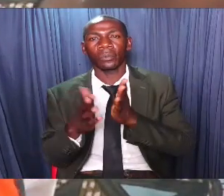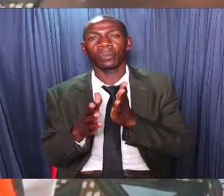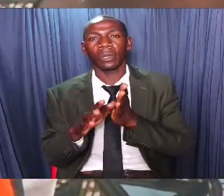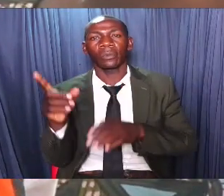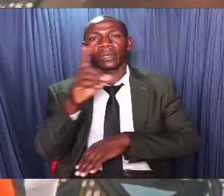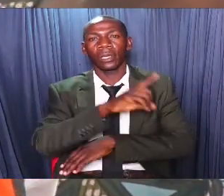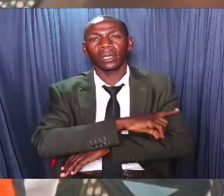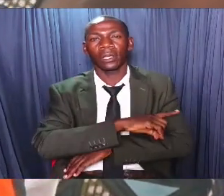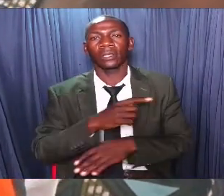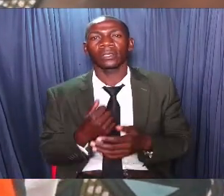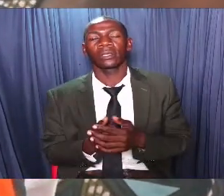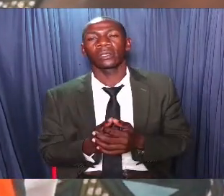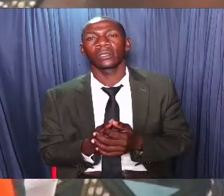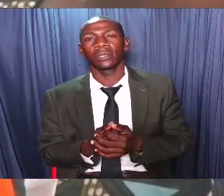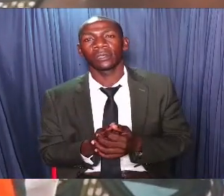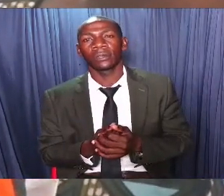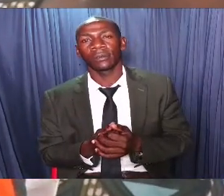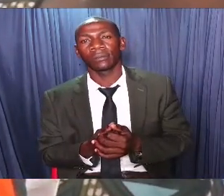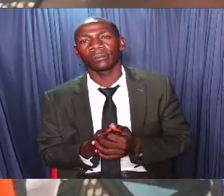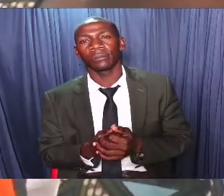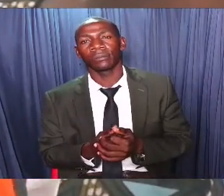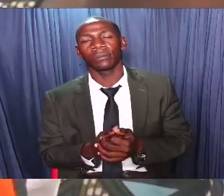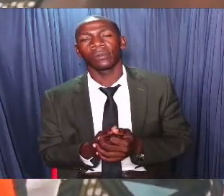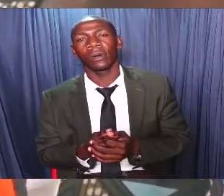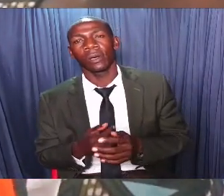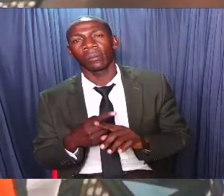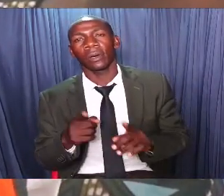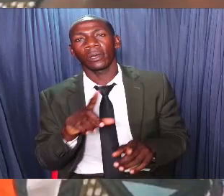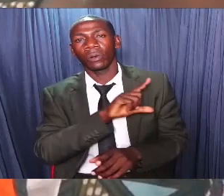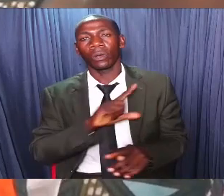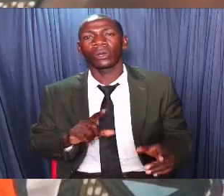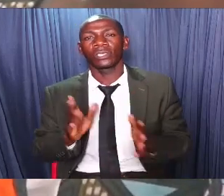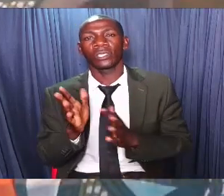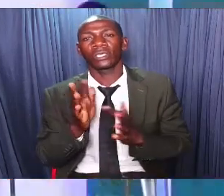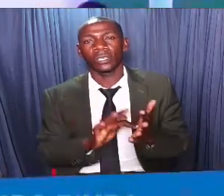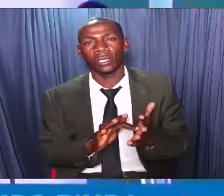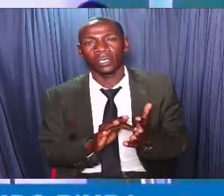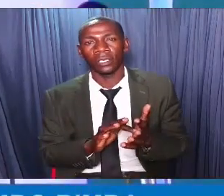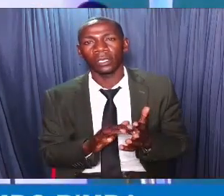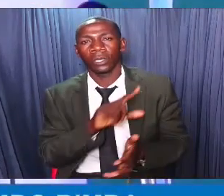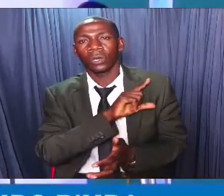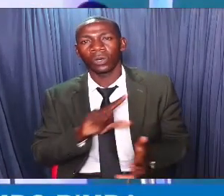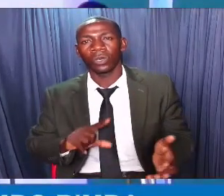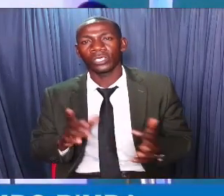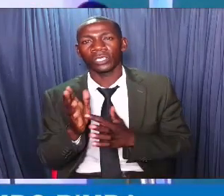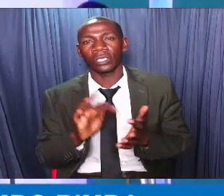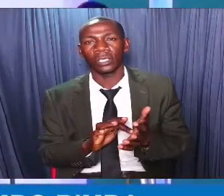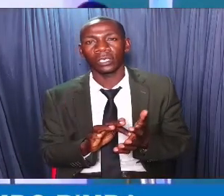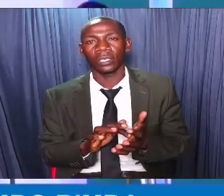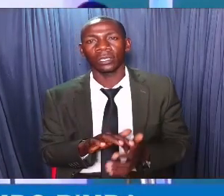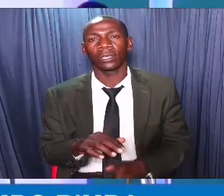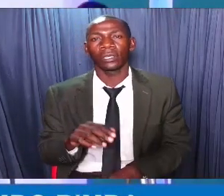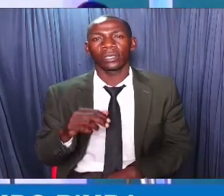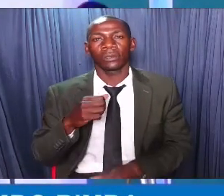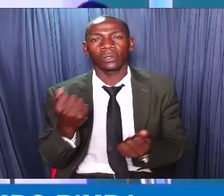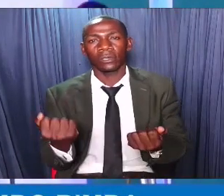them in the days of tribulations. Lakini Bwana Yesu. But the Lord Jesus. Bwana Yesu. The Lord Jesus. Ndiye